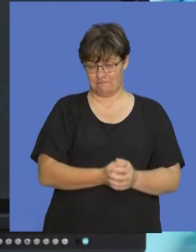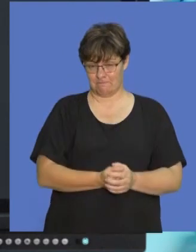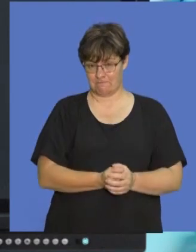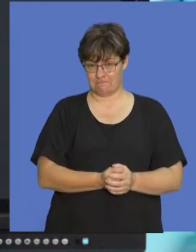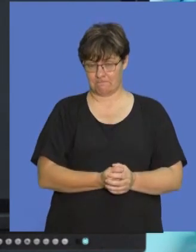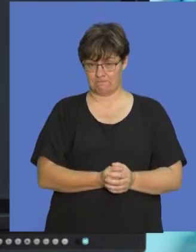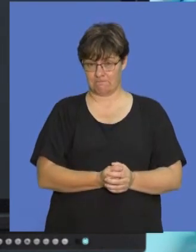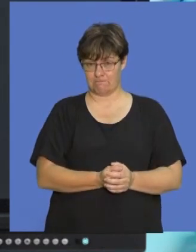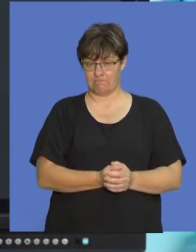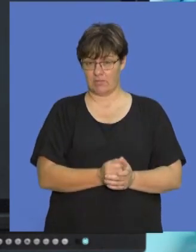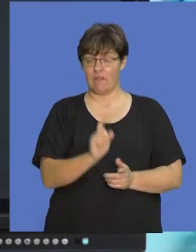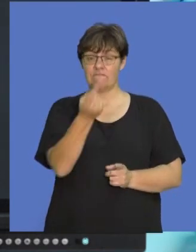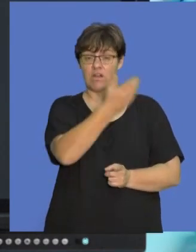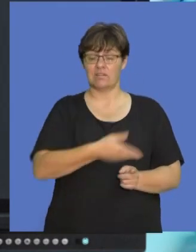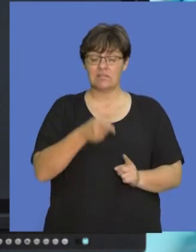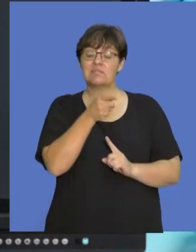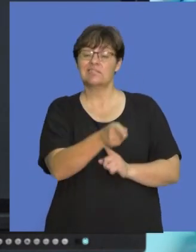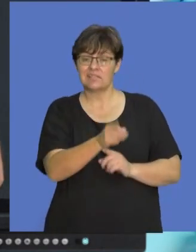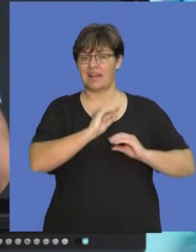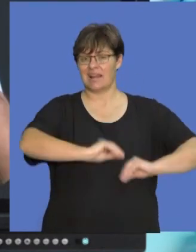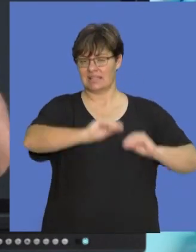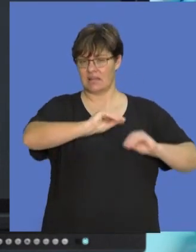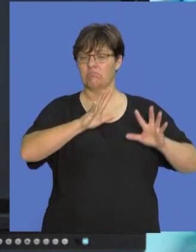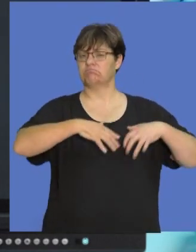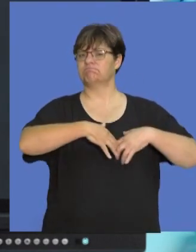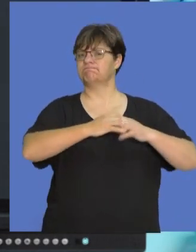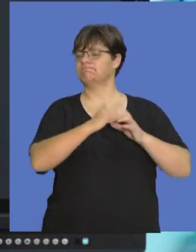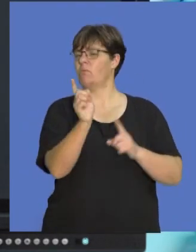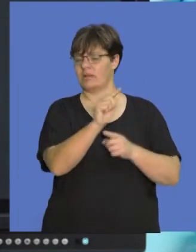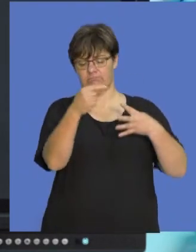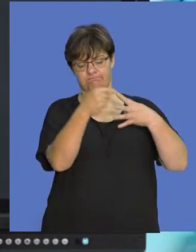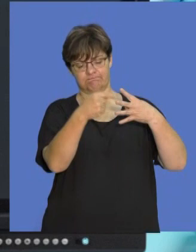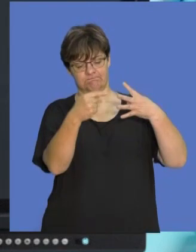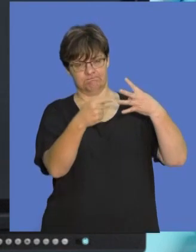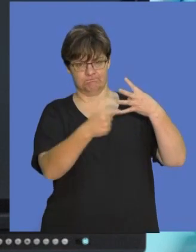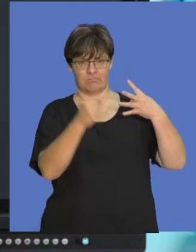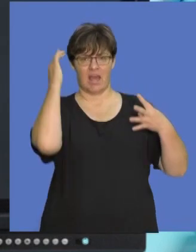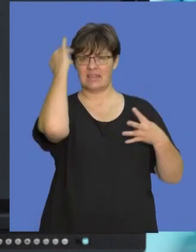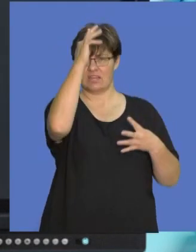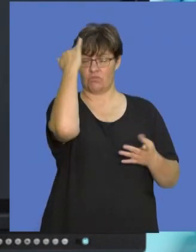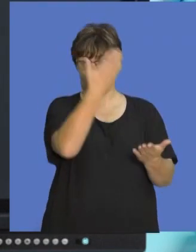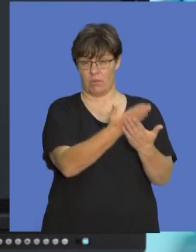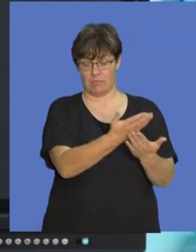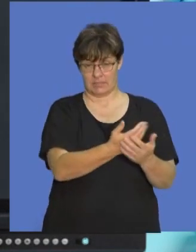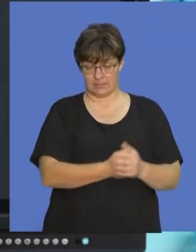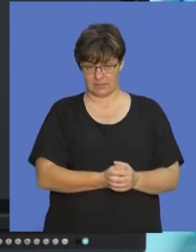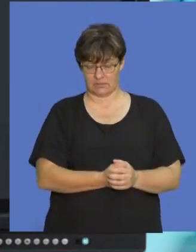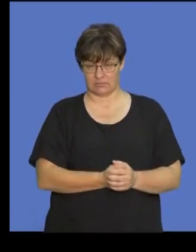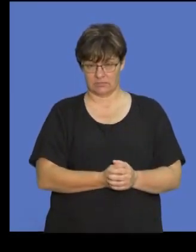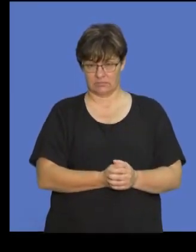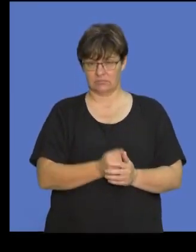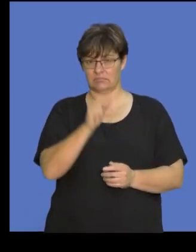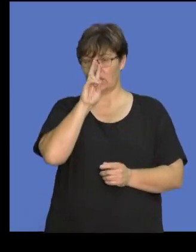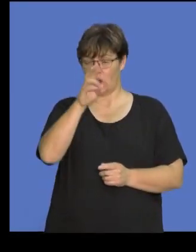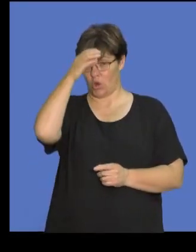in the first little part of this lesson, we've established certain things about theoretical probability. Let's have a look